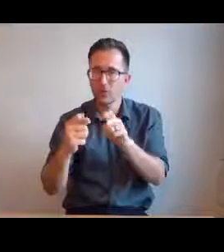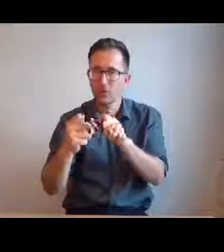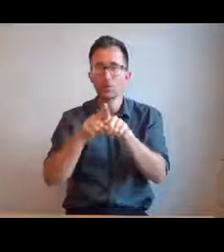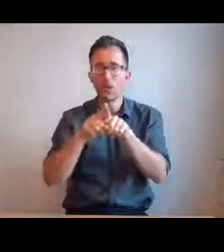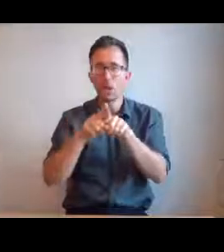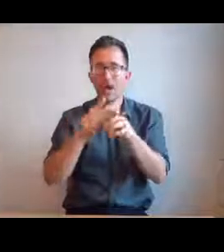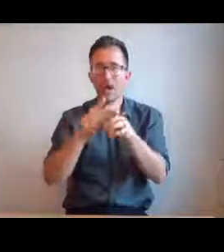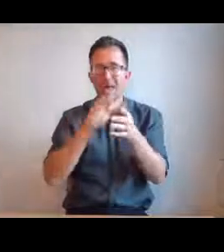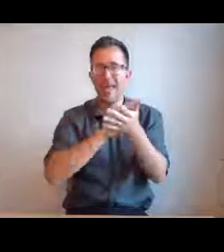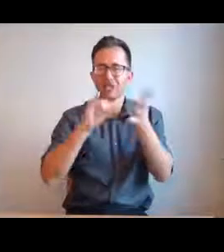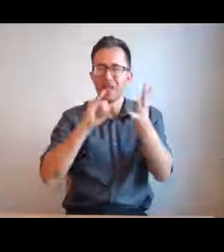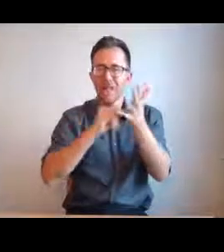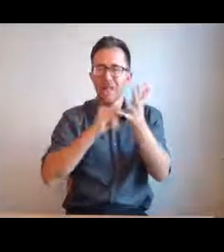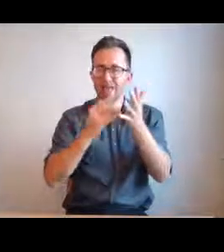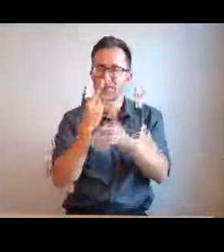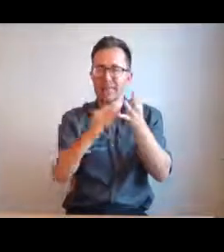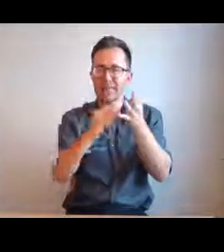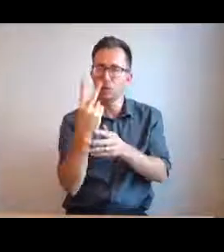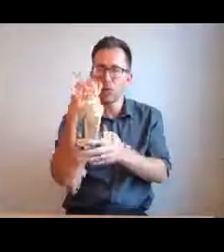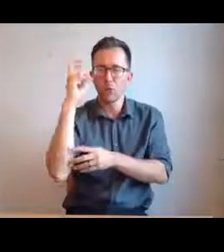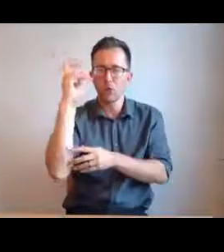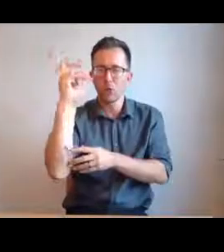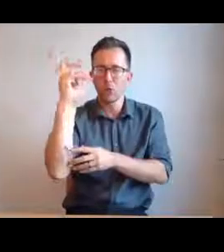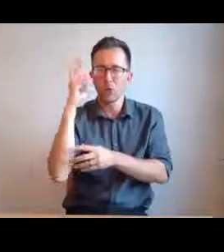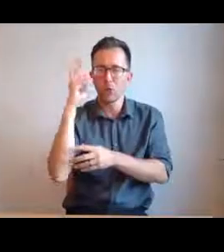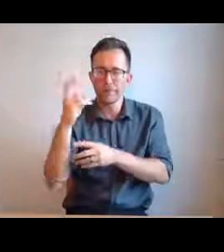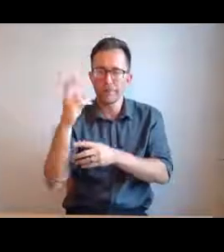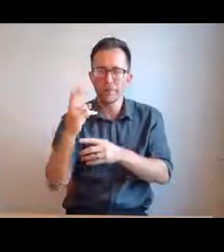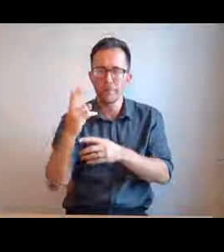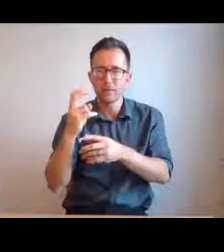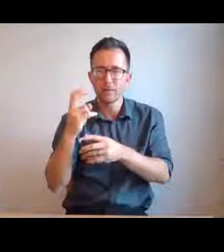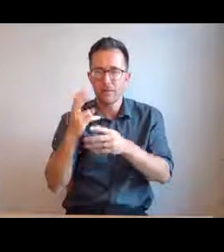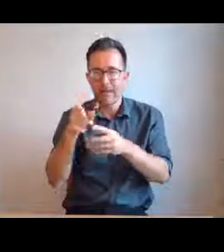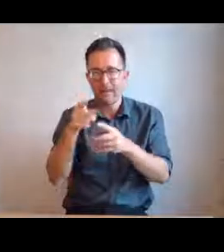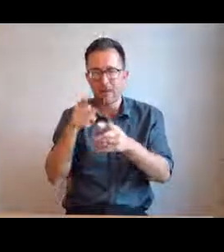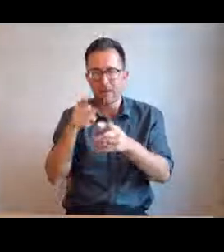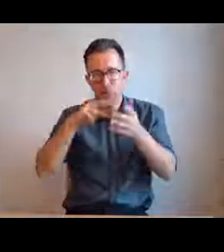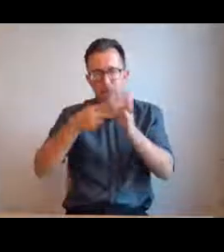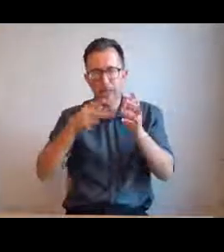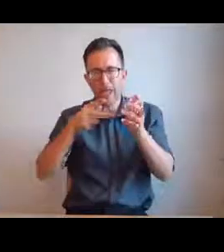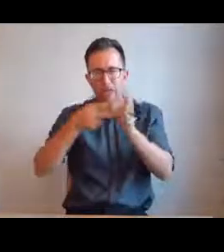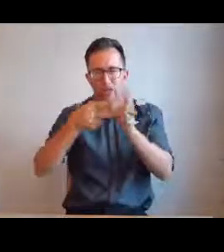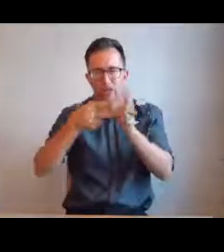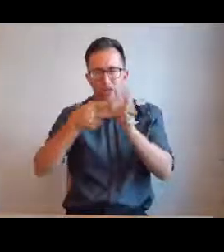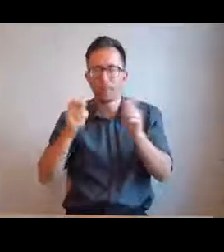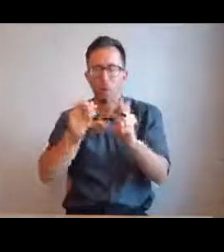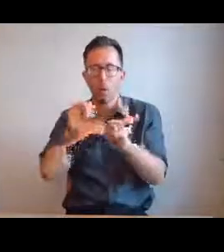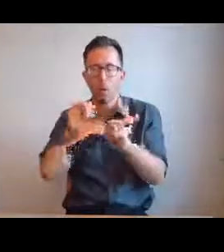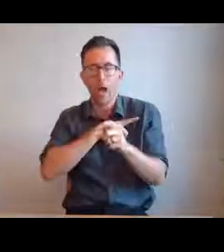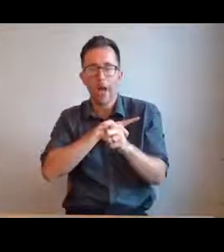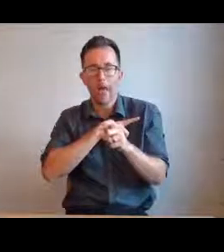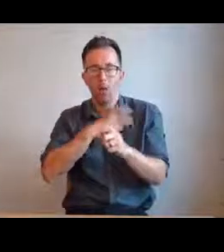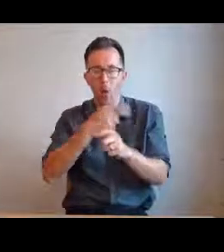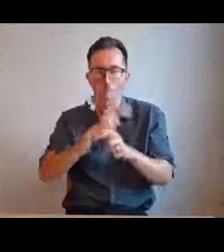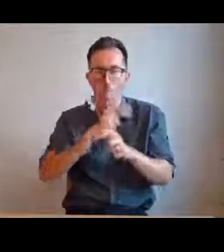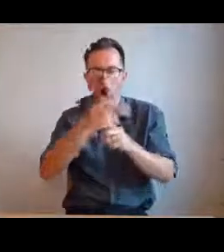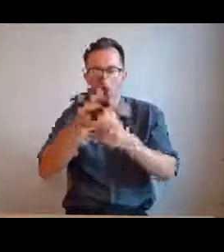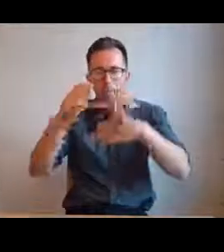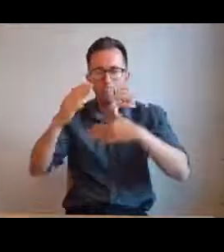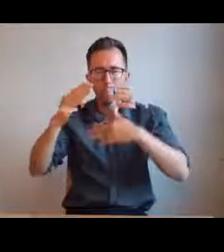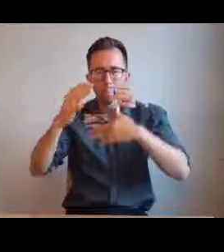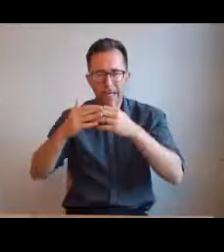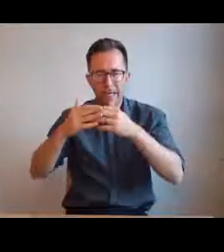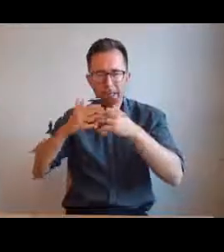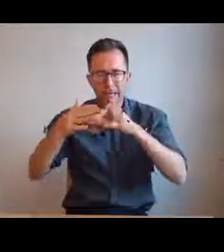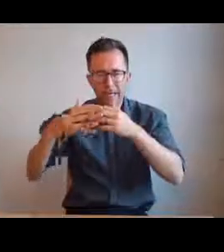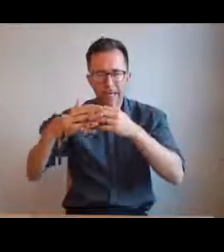railway due to a cultural heritage building and to maintain open space setting. This is due to the fact